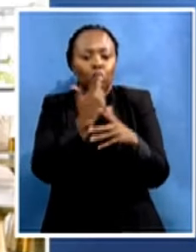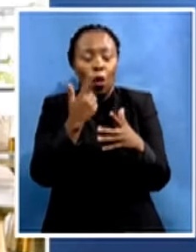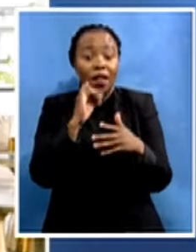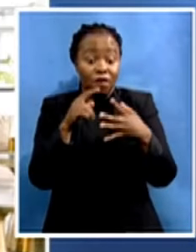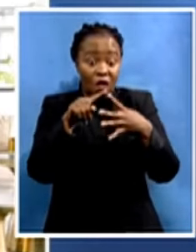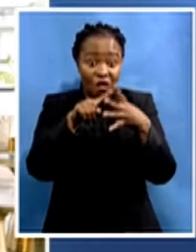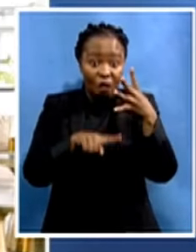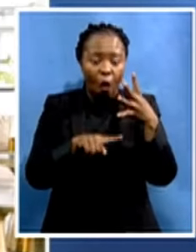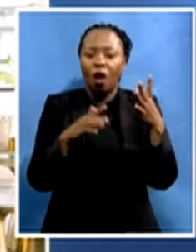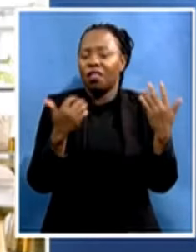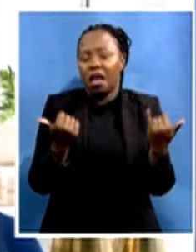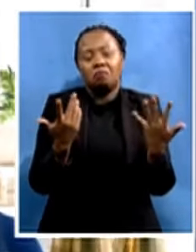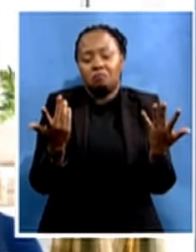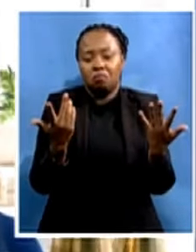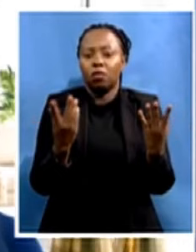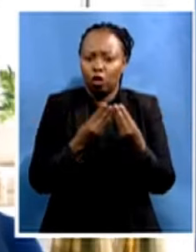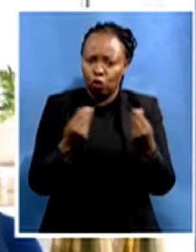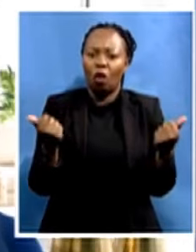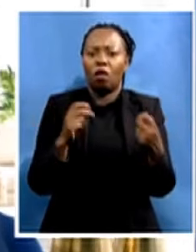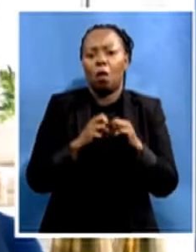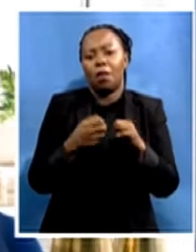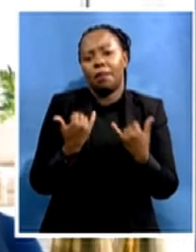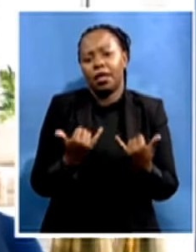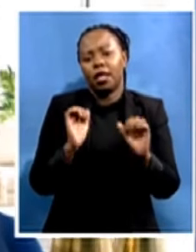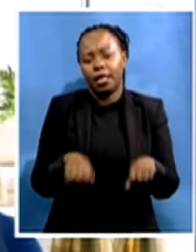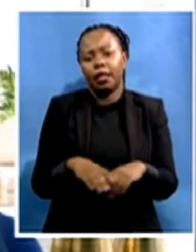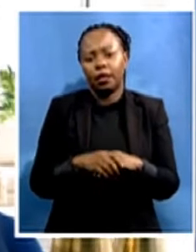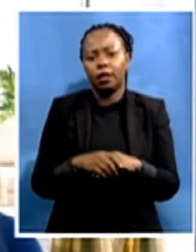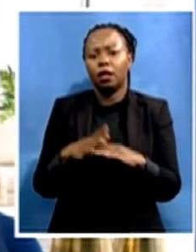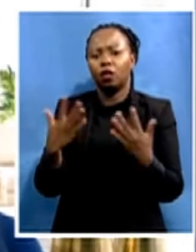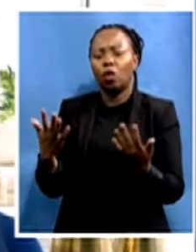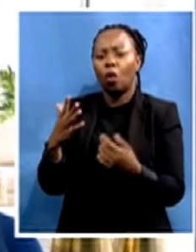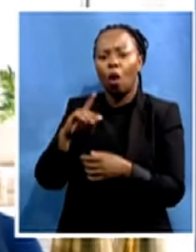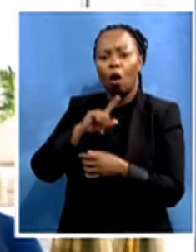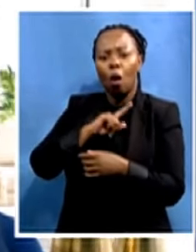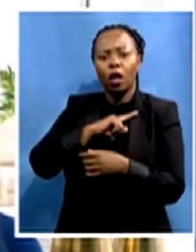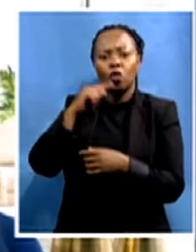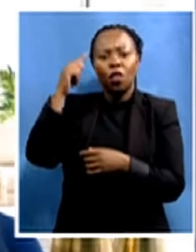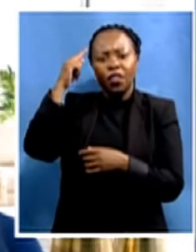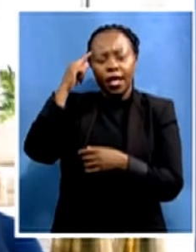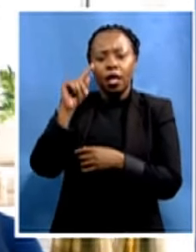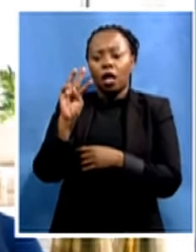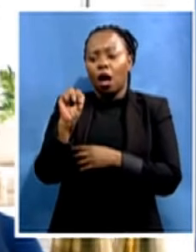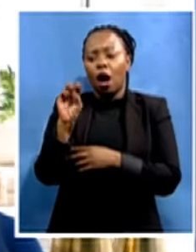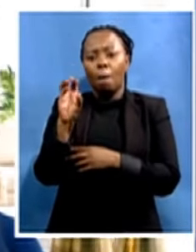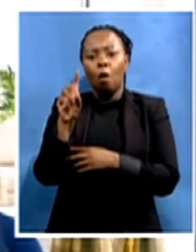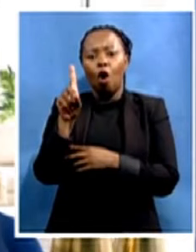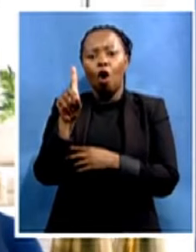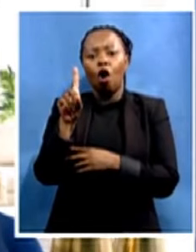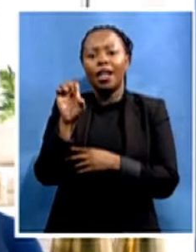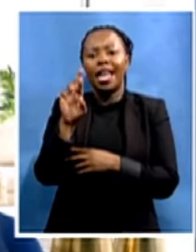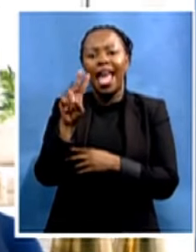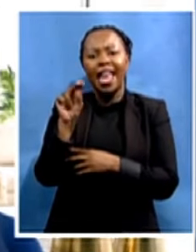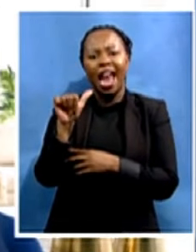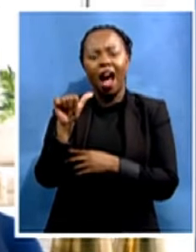in. Why is it, do you think, that Moderna is not in the mix of conversation in terms of possible